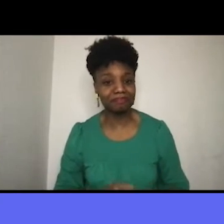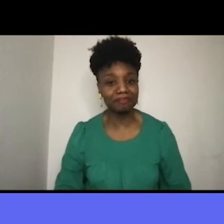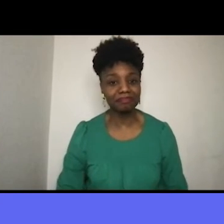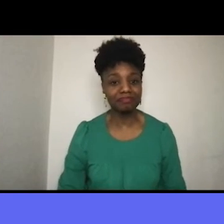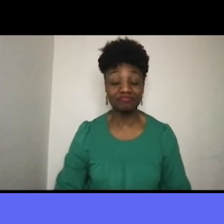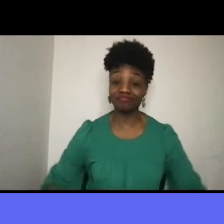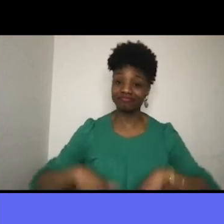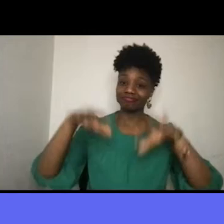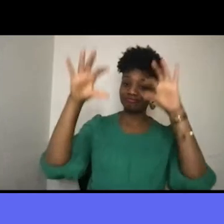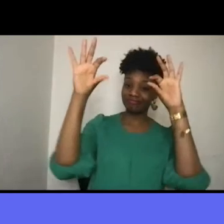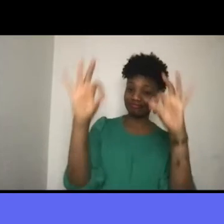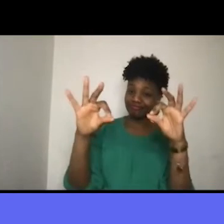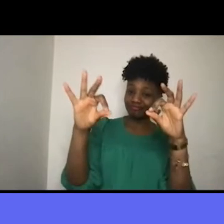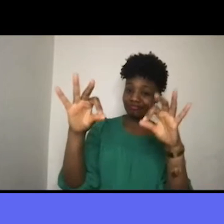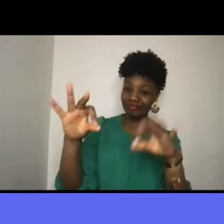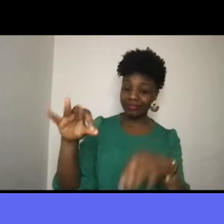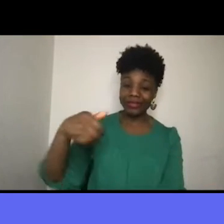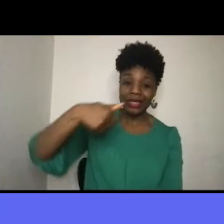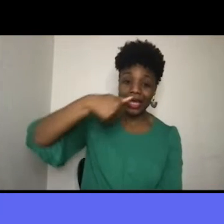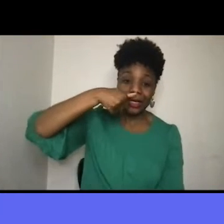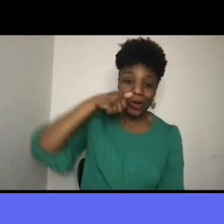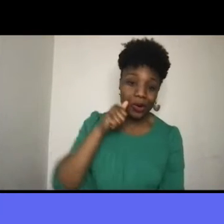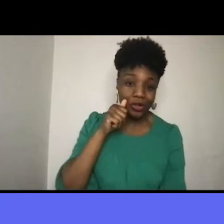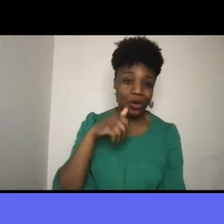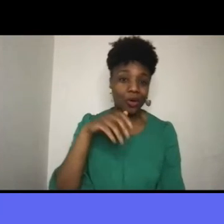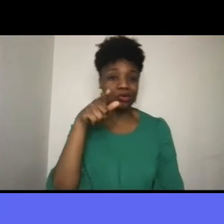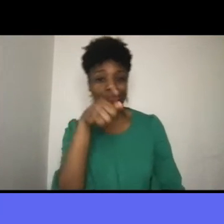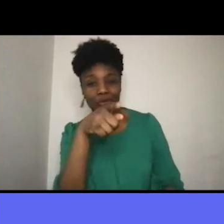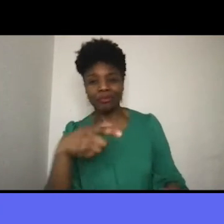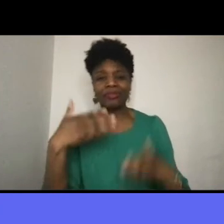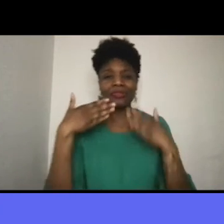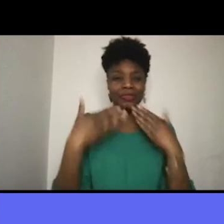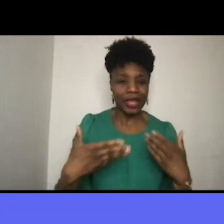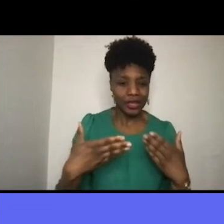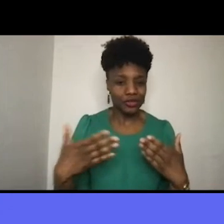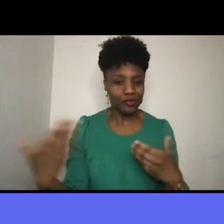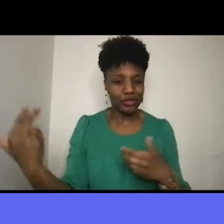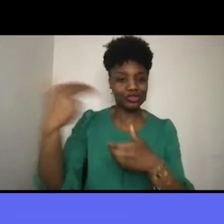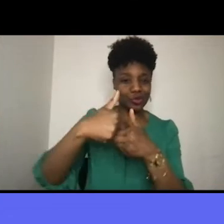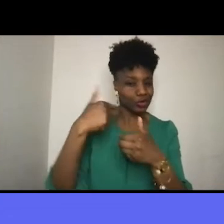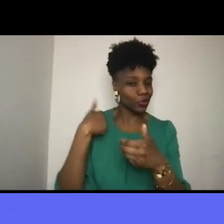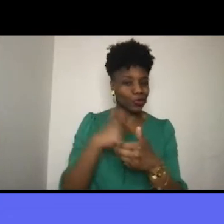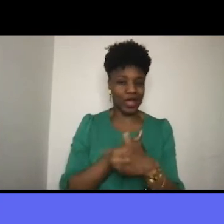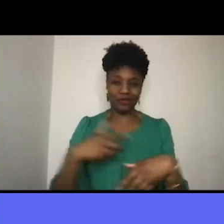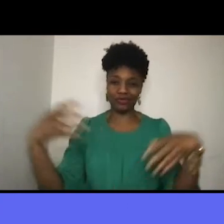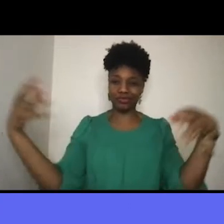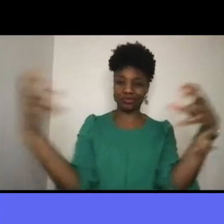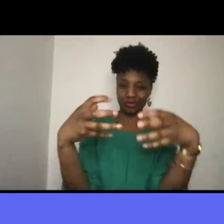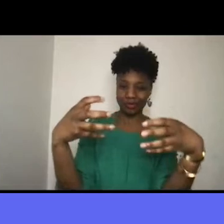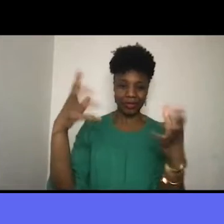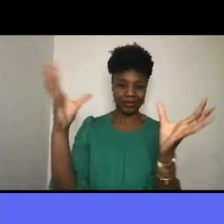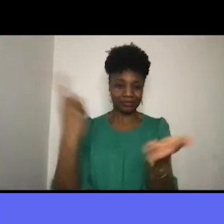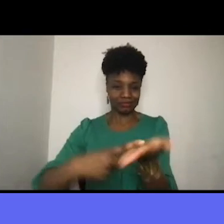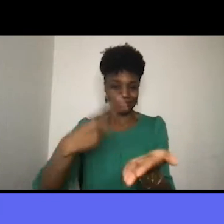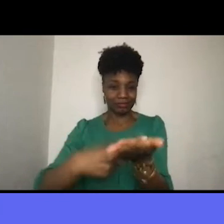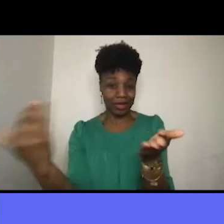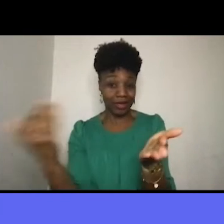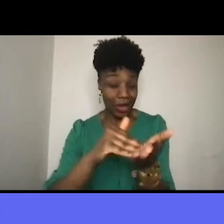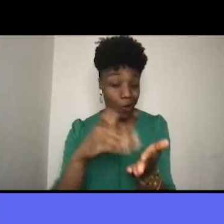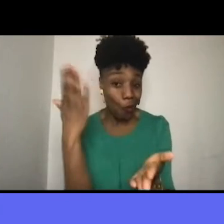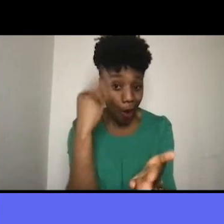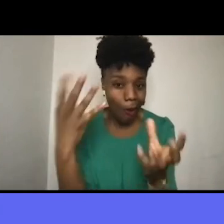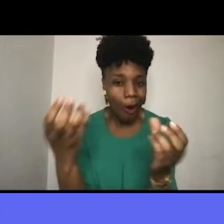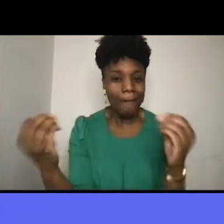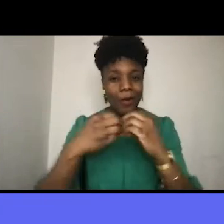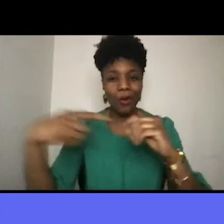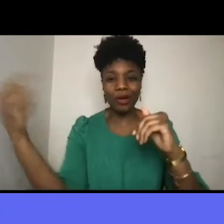thank you for pulling up on us, man. You definitely got to Man, pull up again because we got to get deeper. Hey, thank y'all for holding